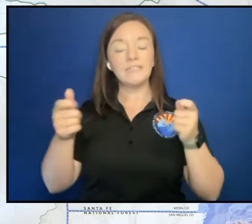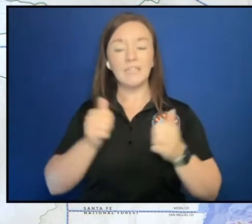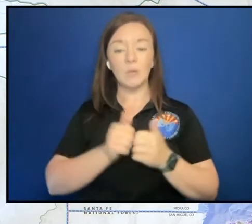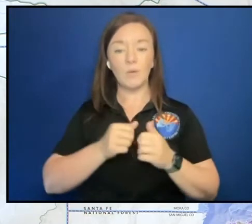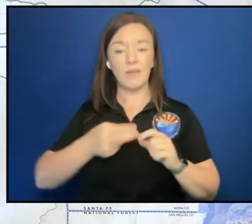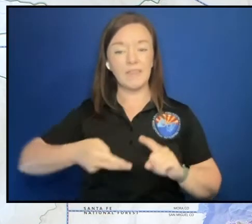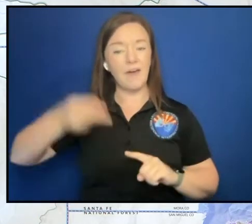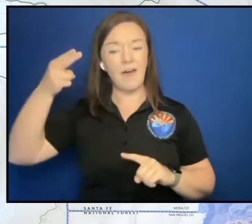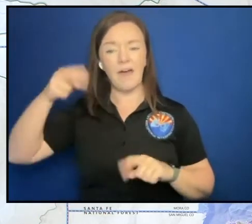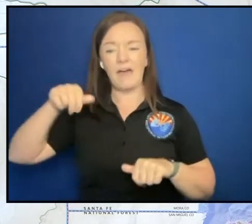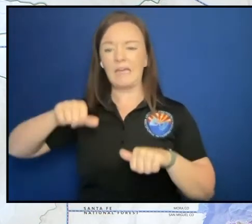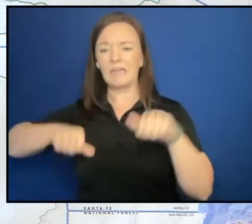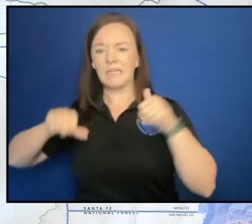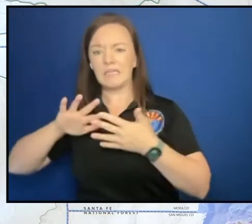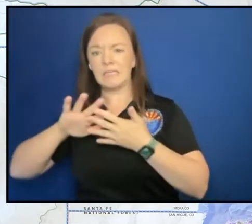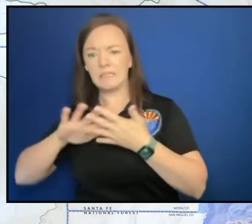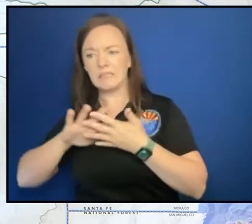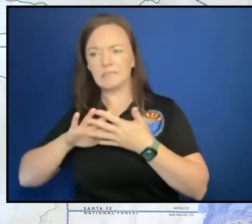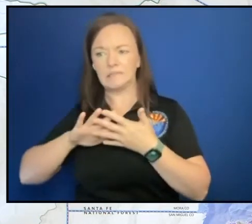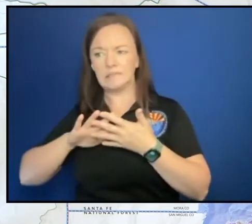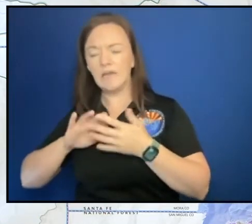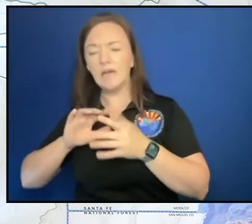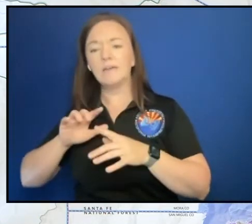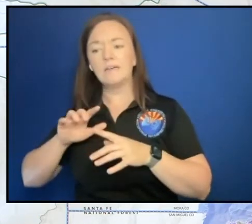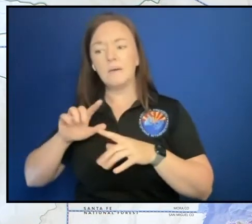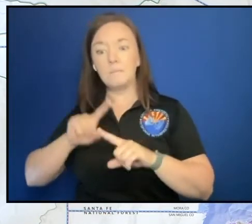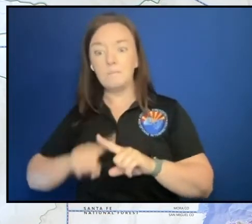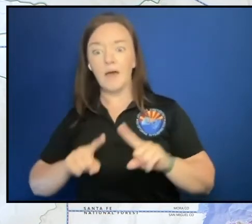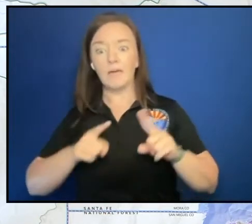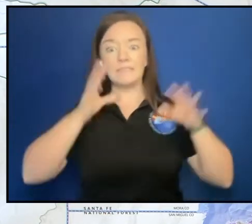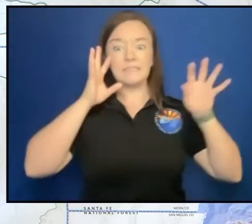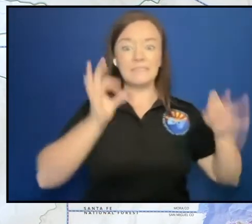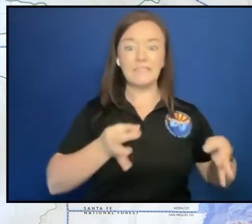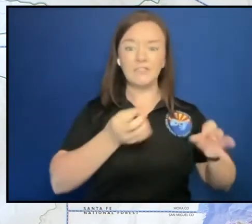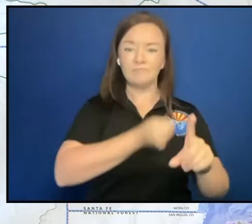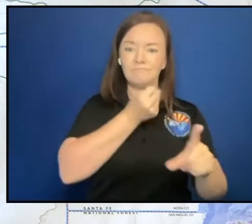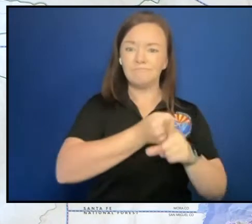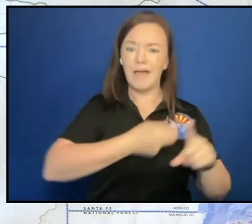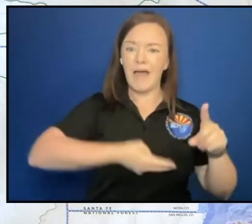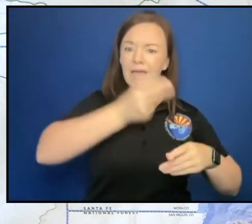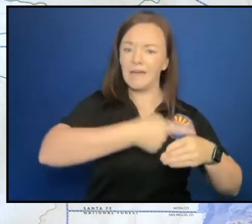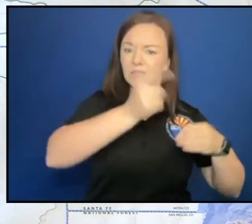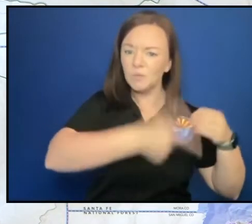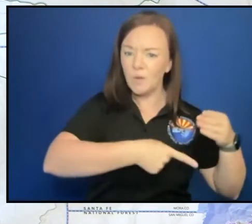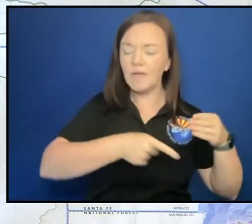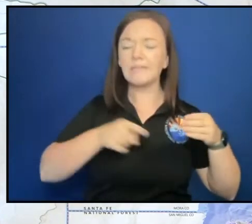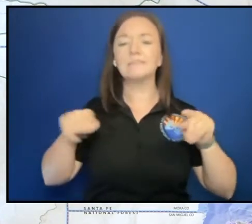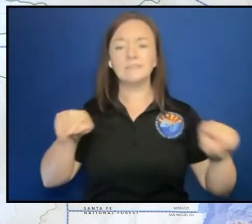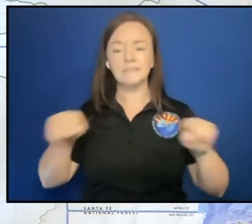consequence decisions, one of the best tools we have to